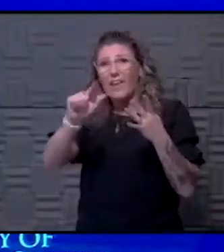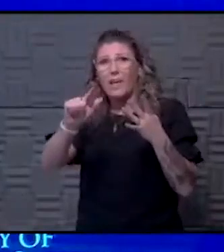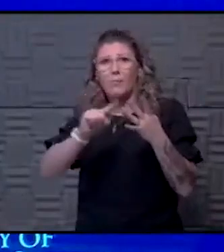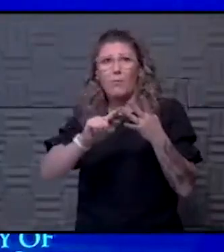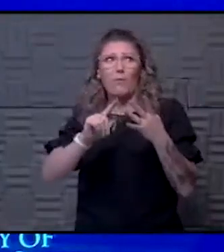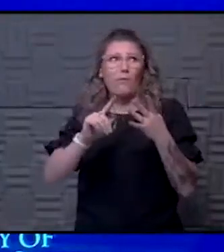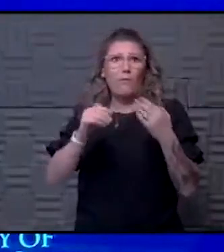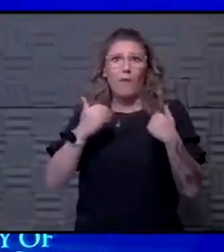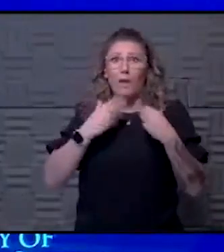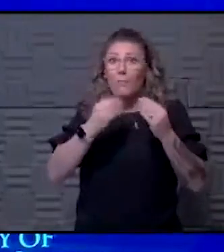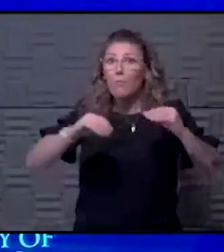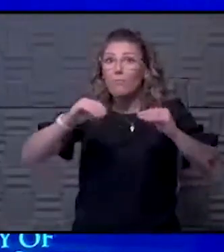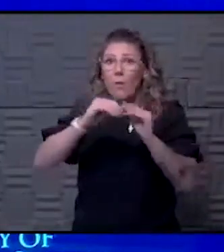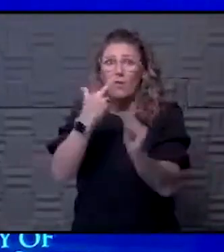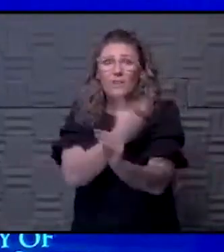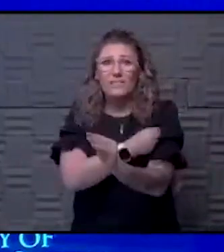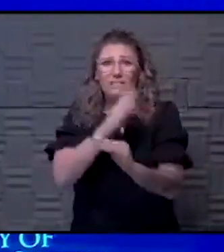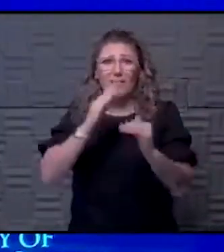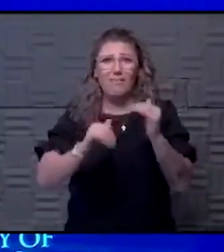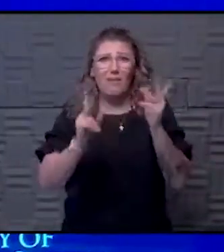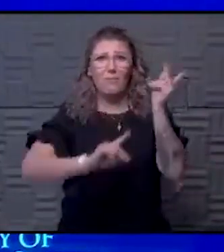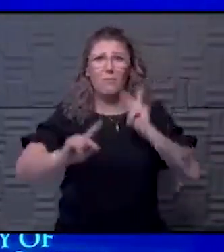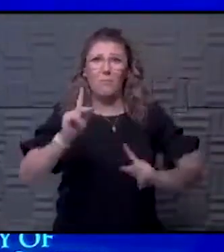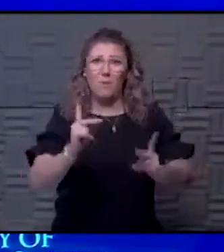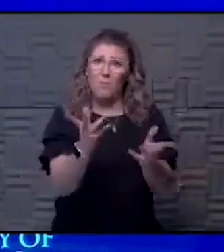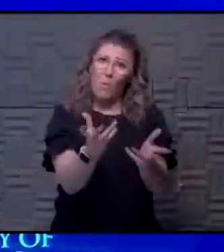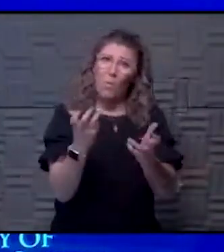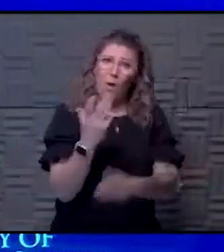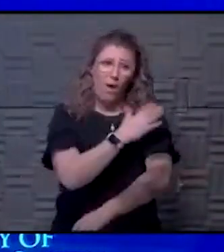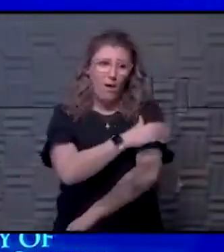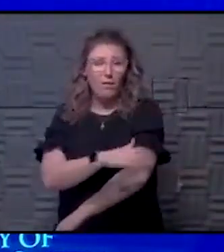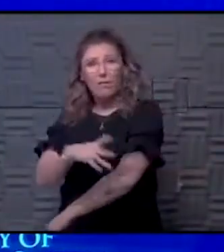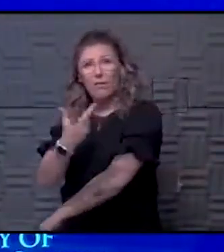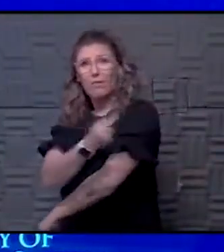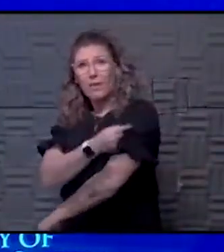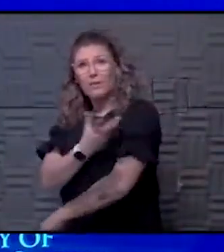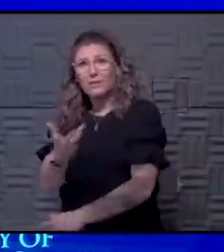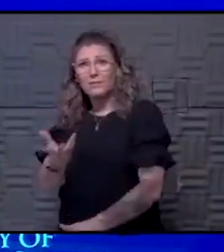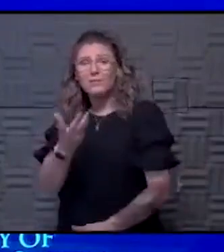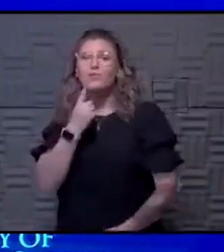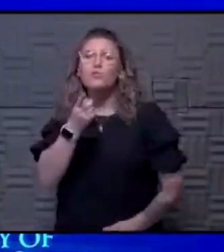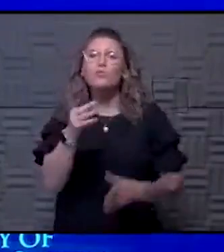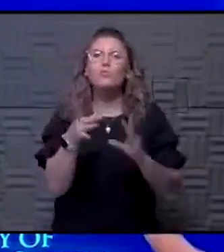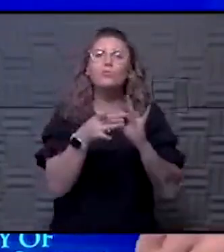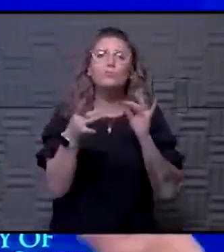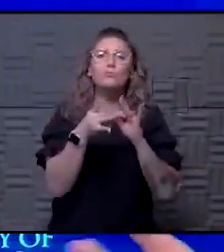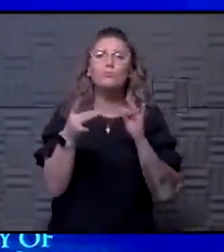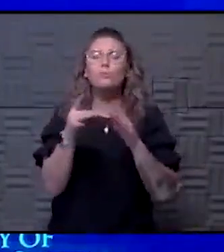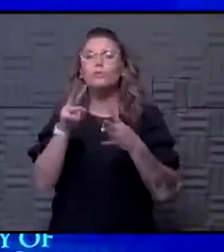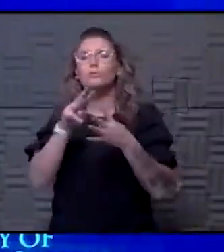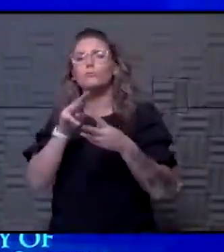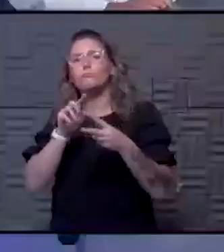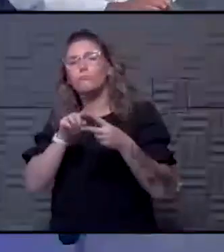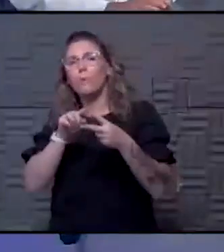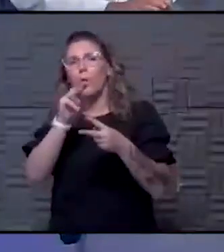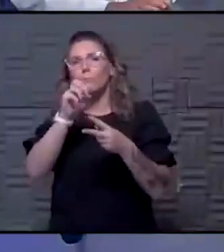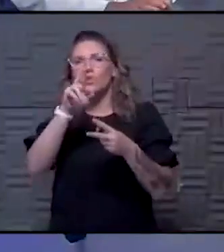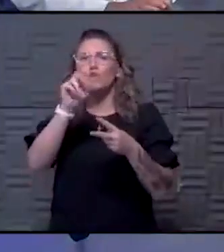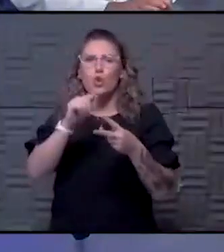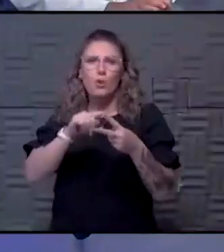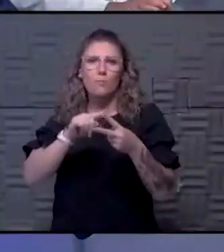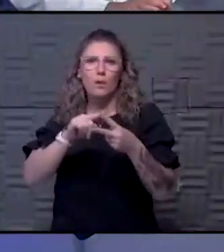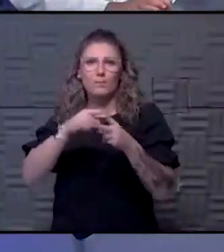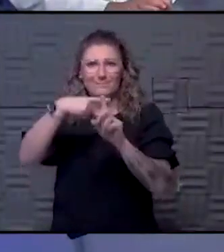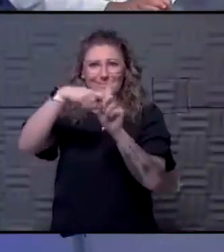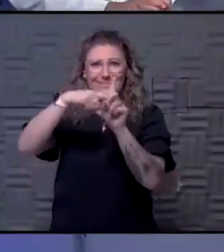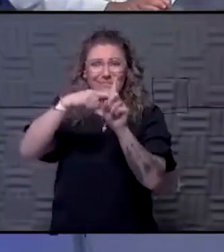arms, that's just disquieting to me. I think we need to figure out how to turn that around. You mentioned that Moderna may be able to, I'm going to talk to you both about this. Moderna